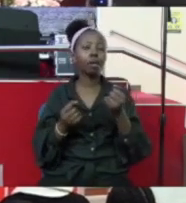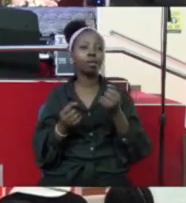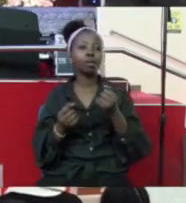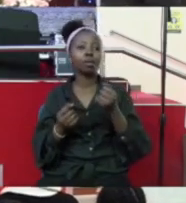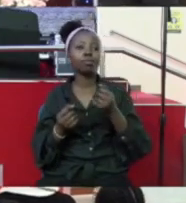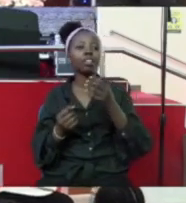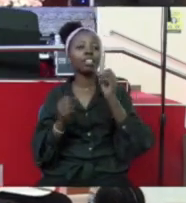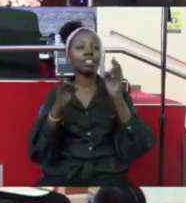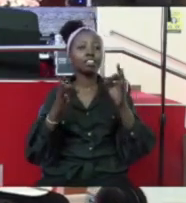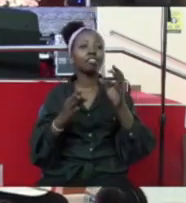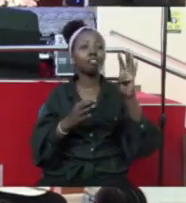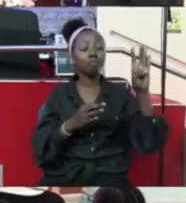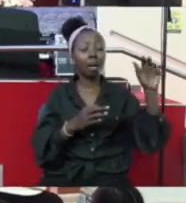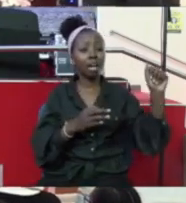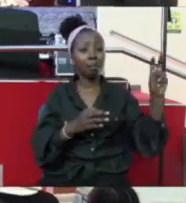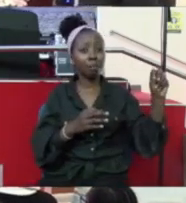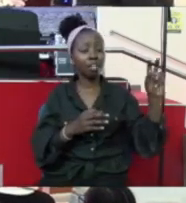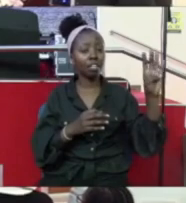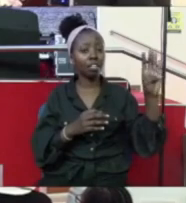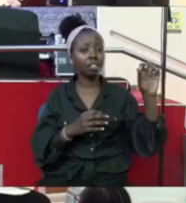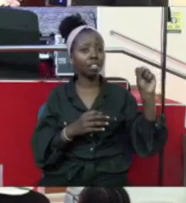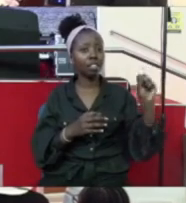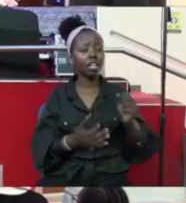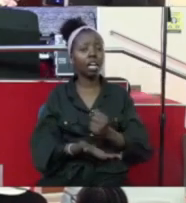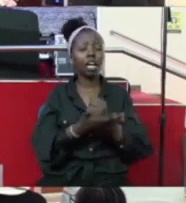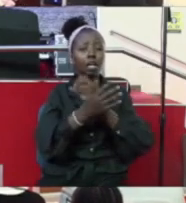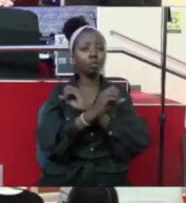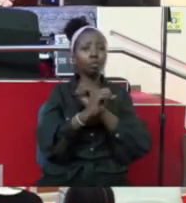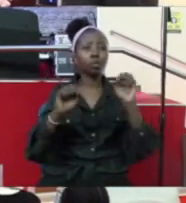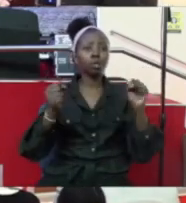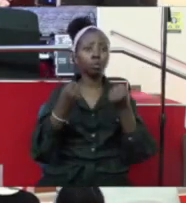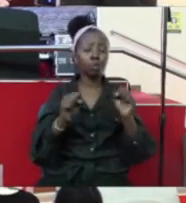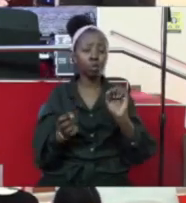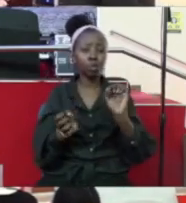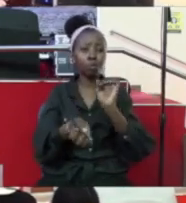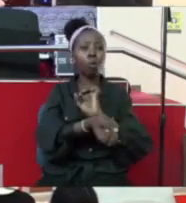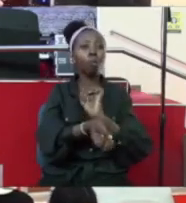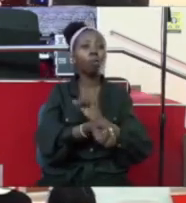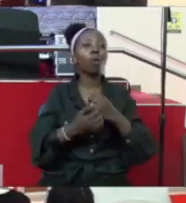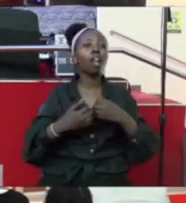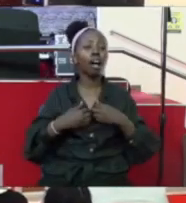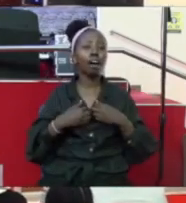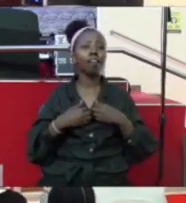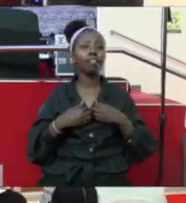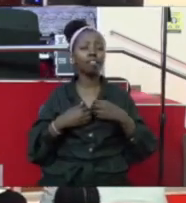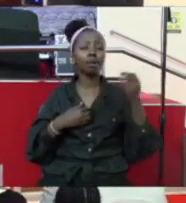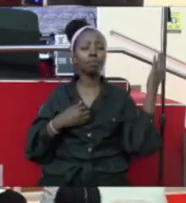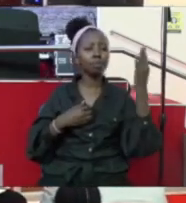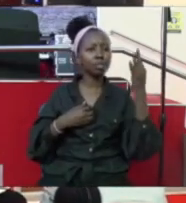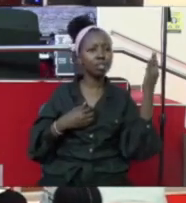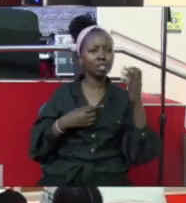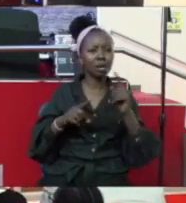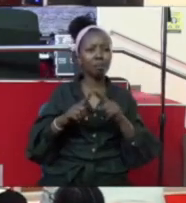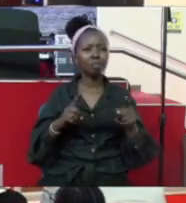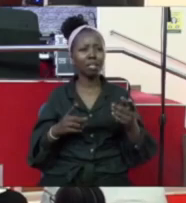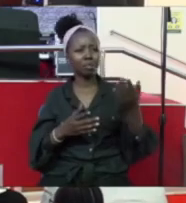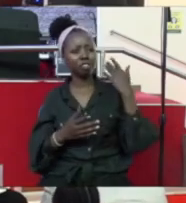Who was in Jesus in a circle. Aliyekuwa kwenye kundi lake Yesu. But Paul at the time hated believers and